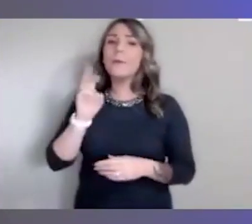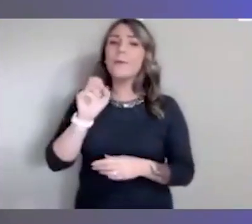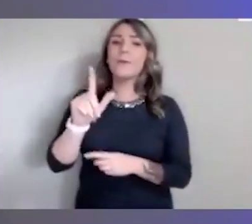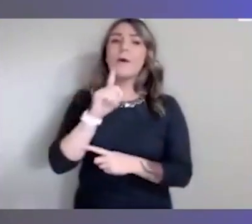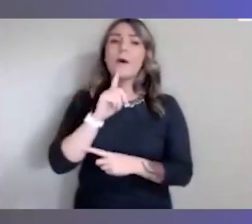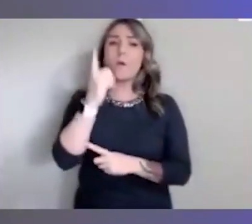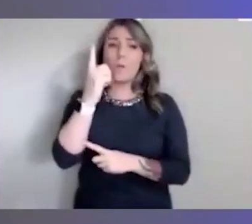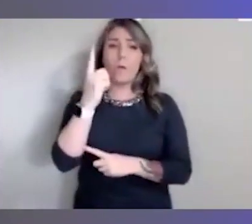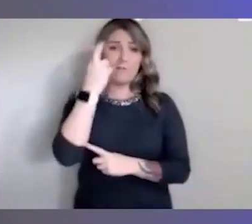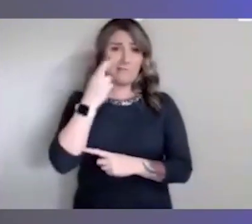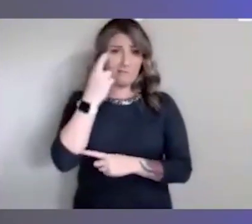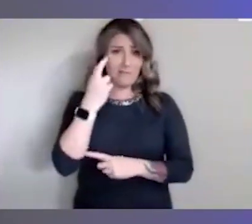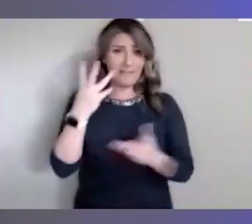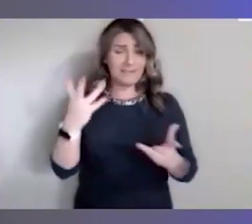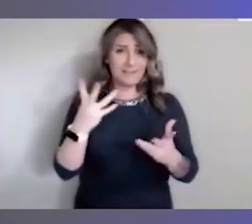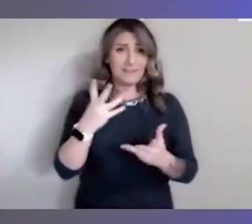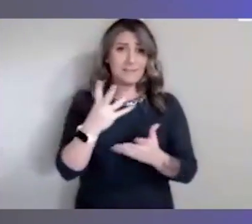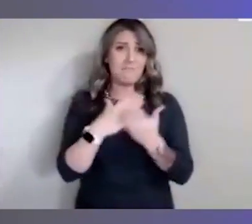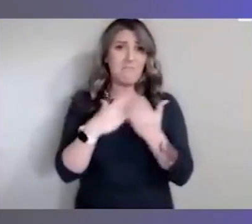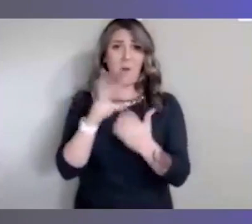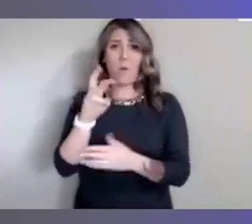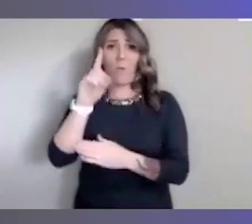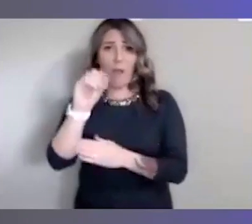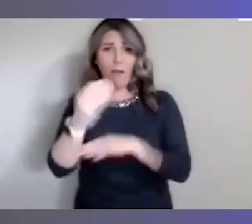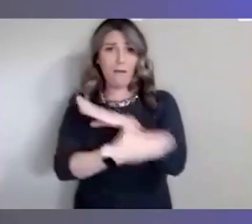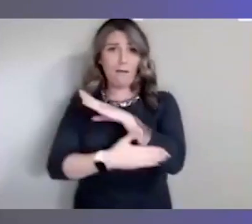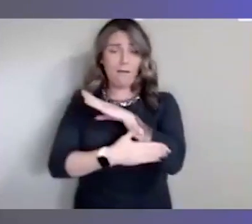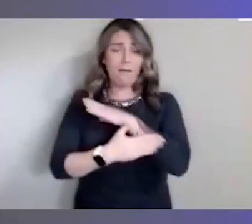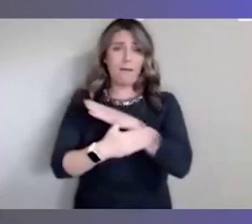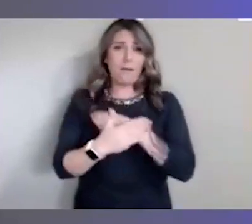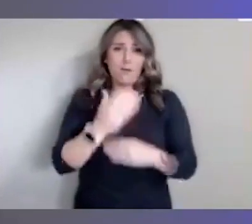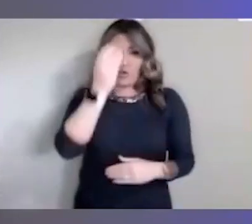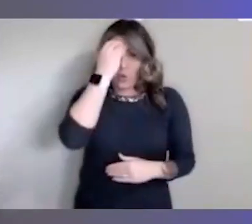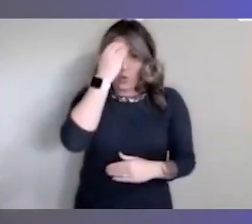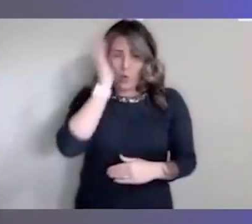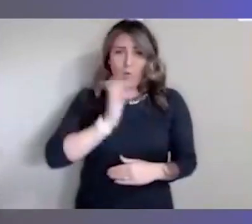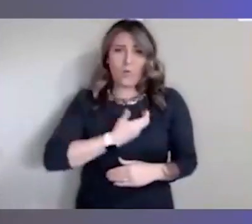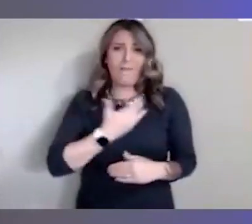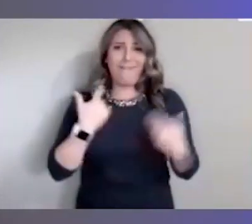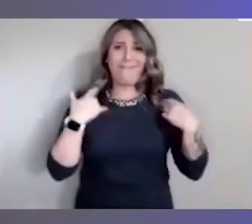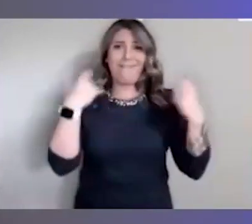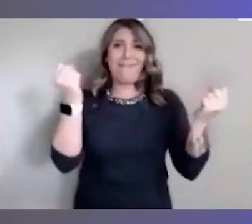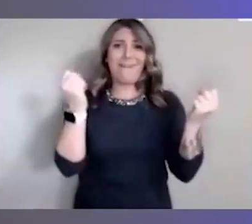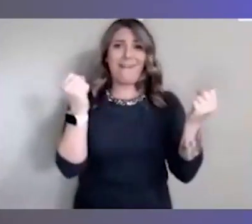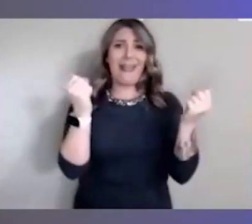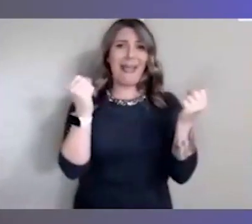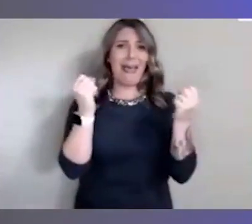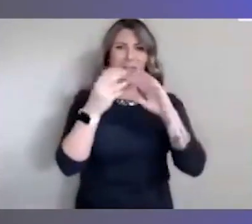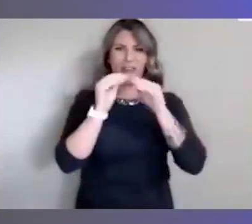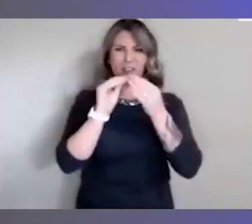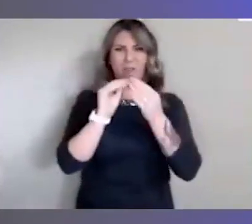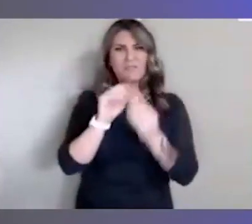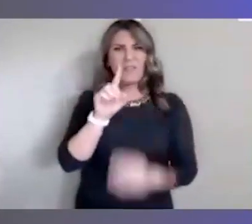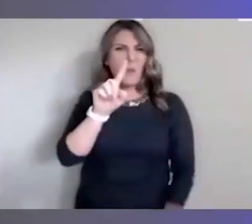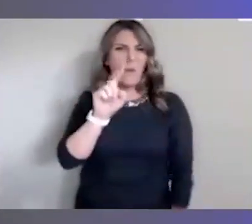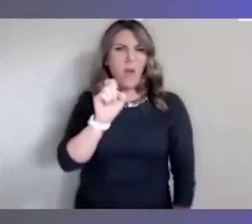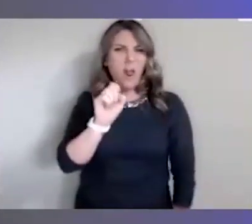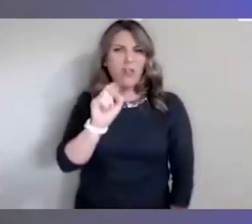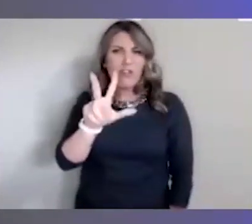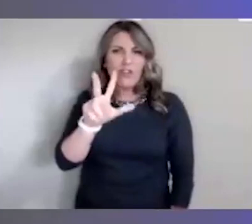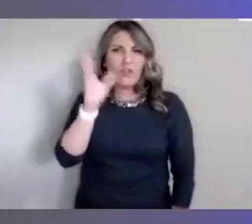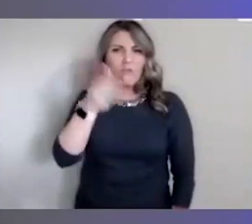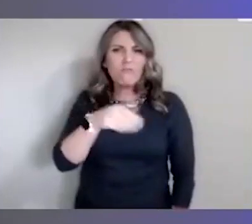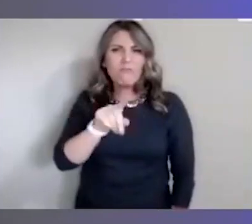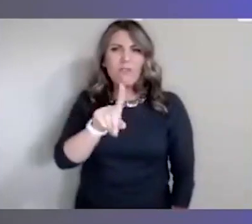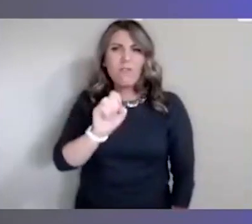play in Wyandotte County is we're very aware of our health rankings in the state of Kansas. We're still like 103rd out of the 104 counties